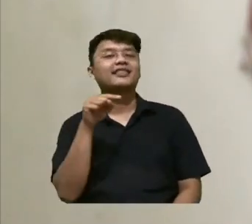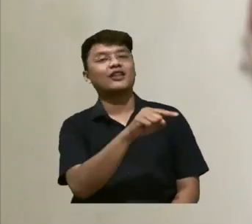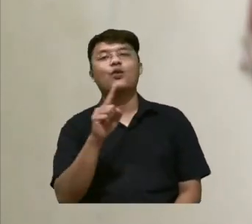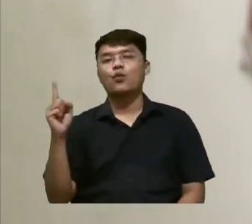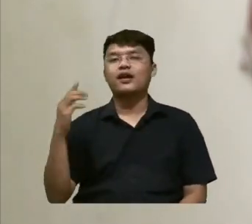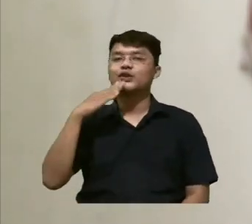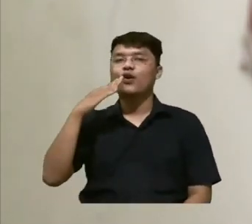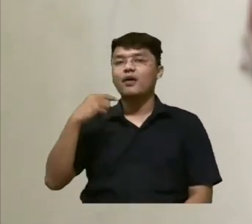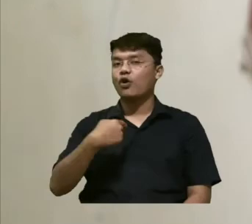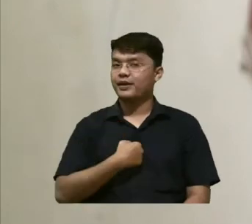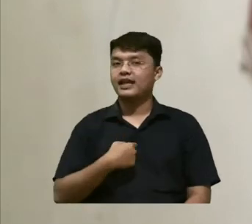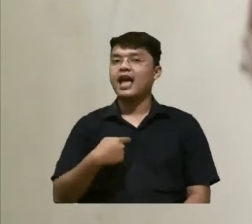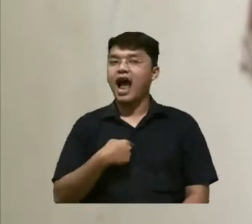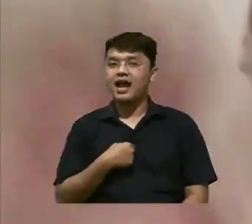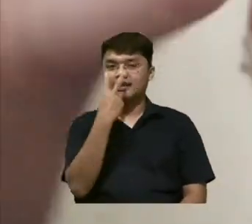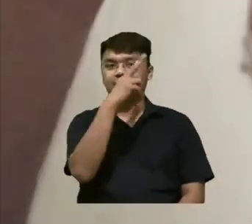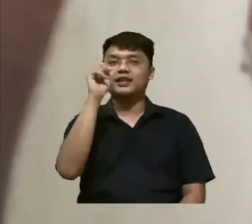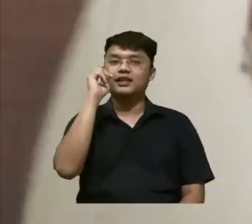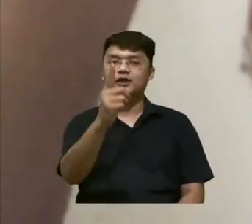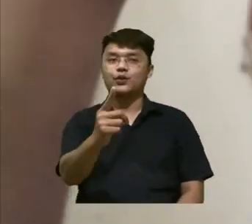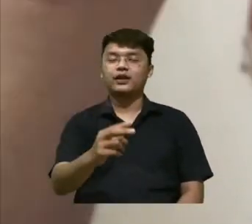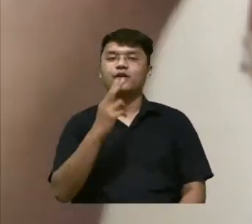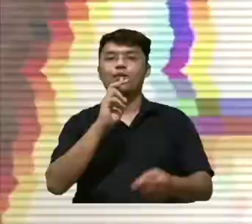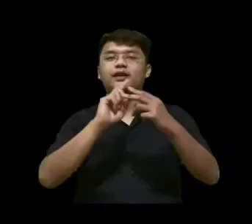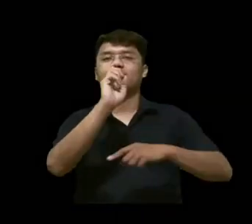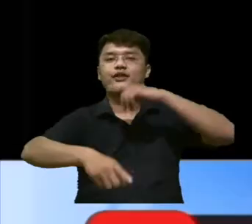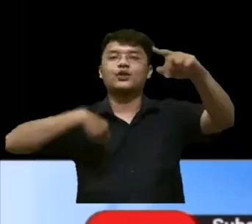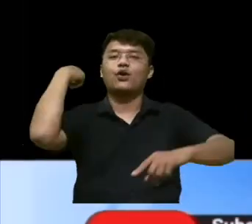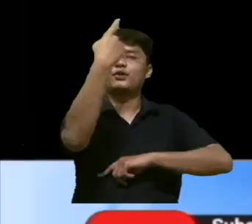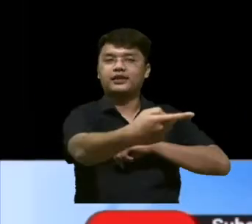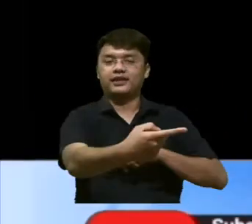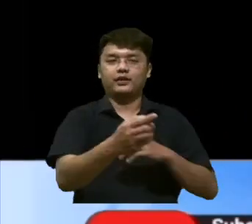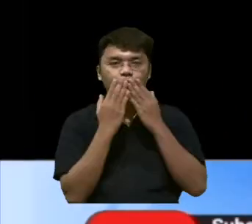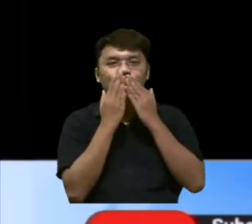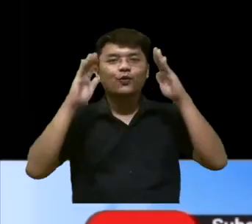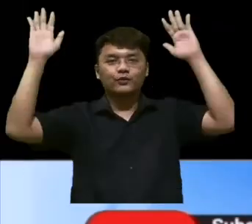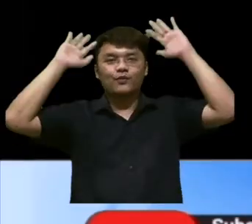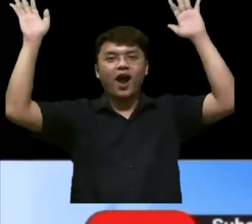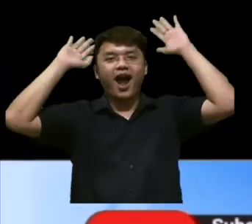me. I'll see you in my next story. Goodbye!